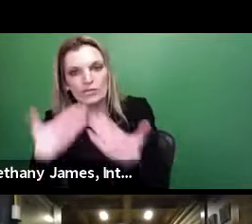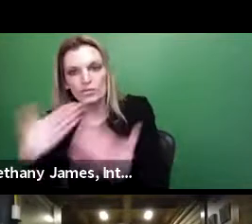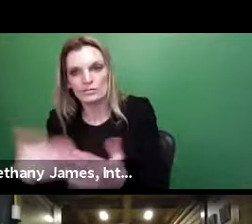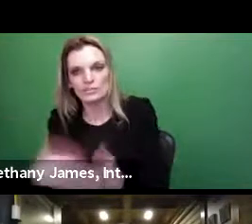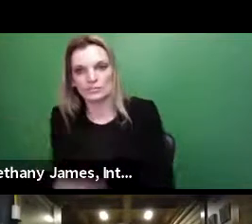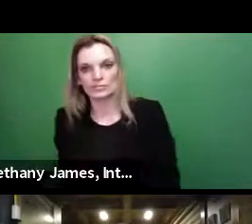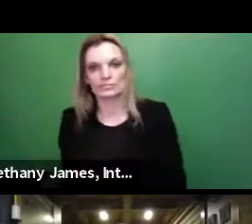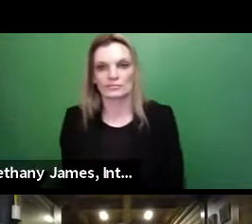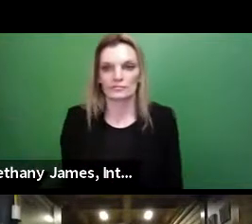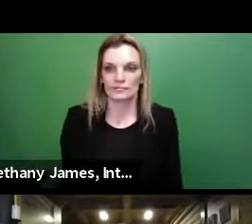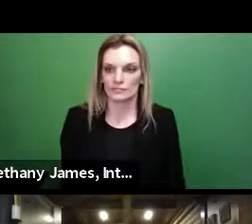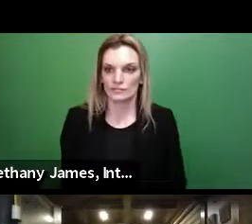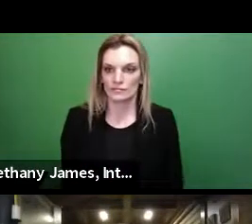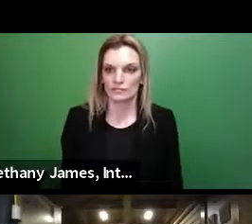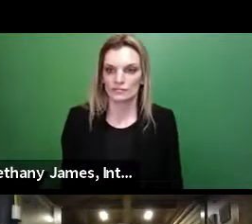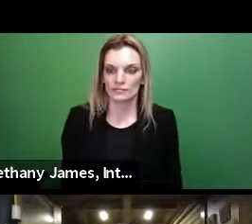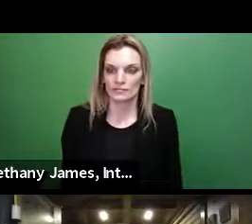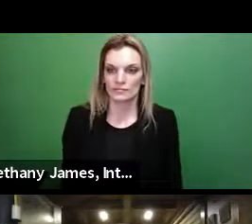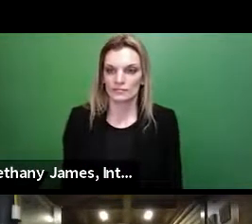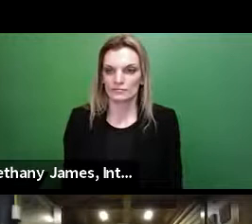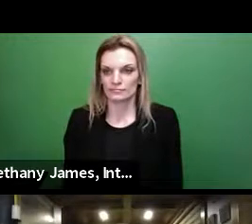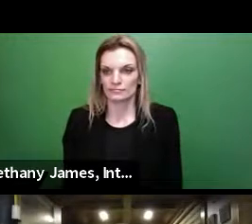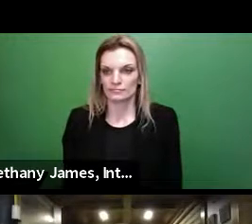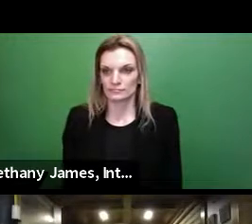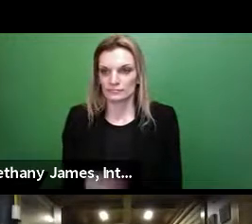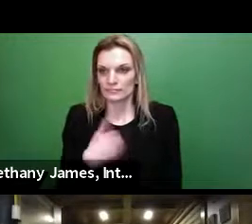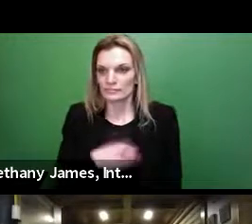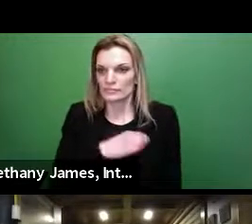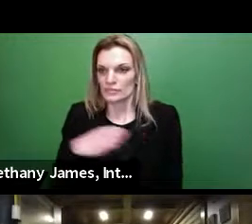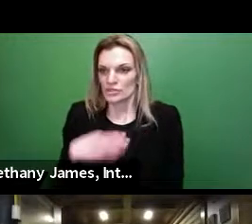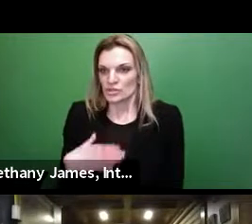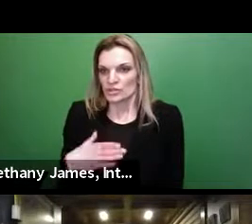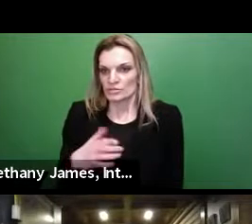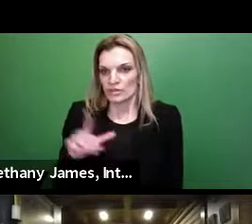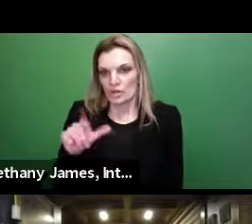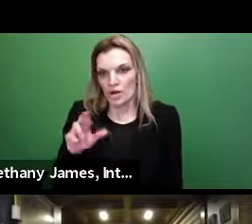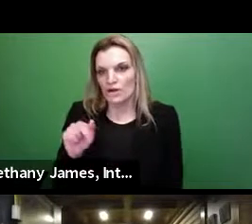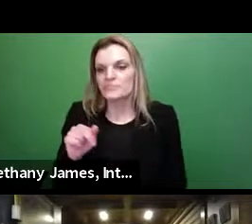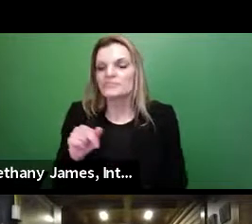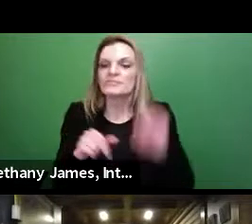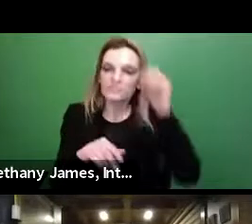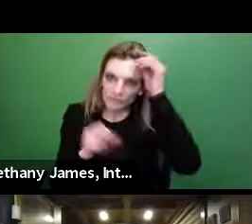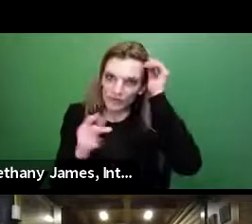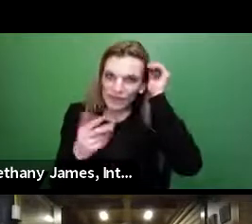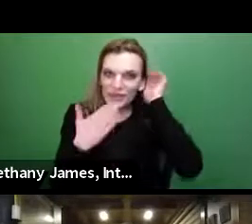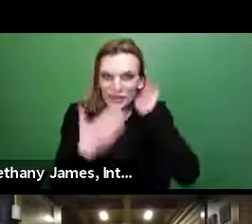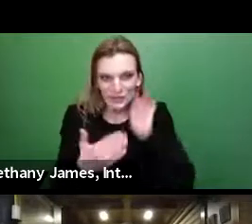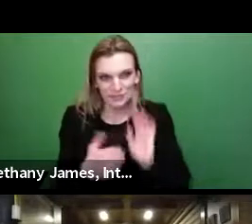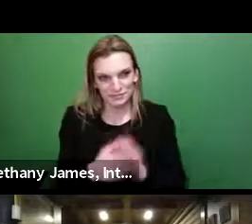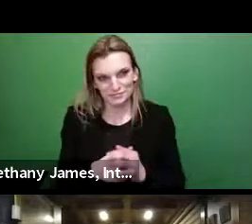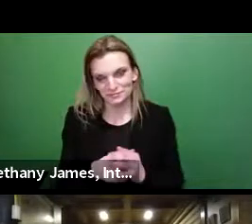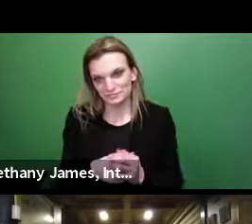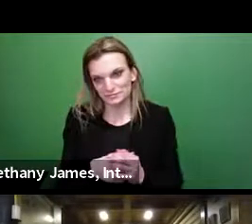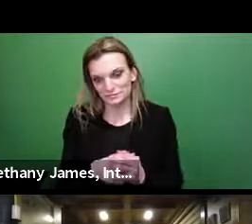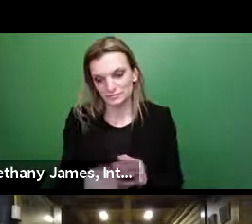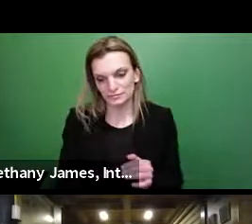Commissioner Lara? Yes, thank you, Madam Chair. Commissioner Womack and